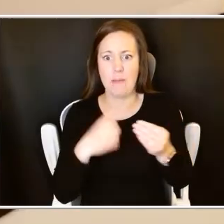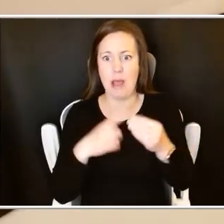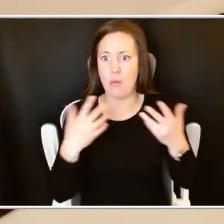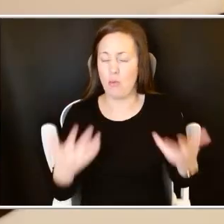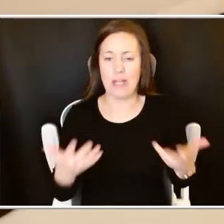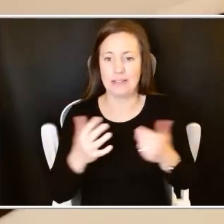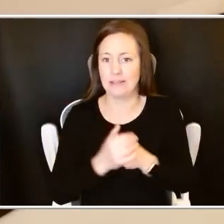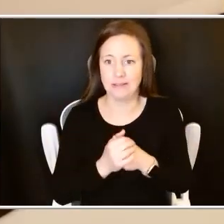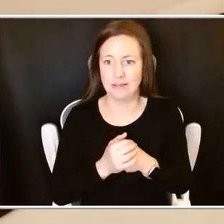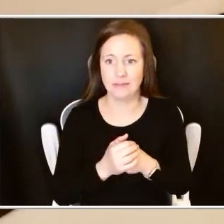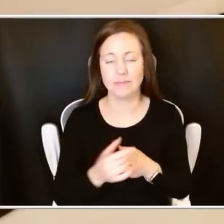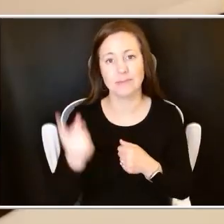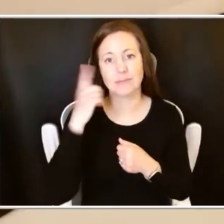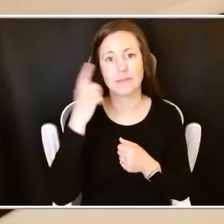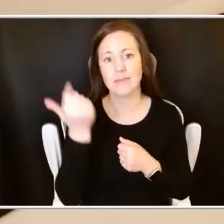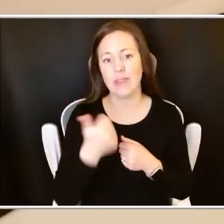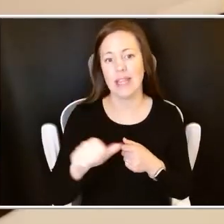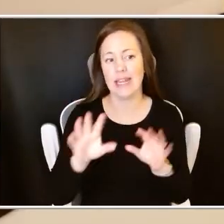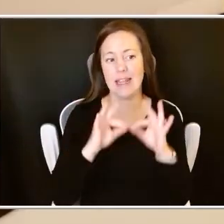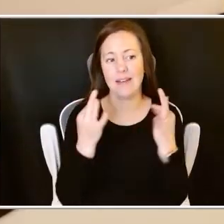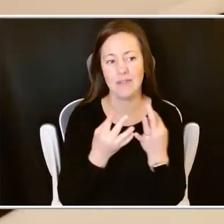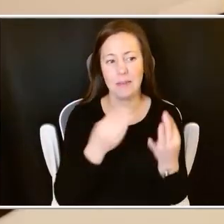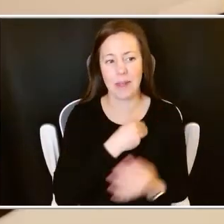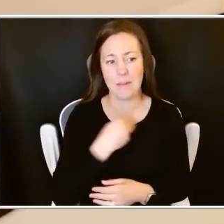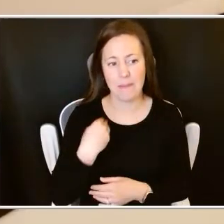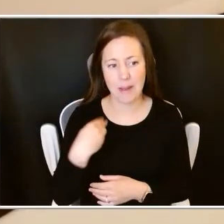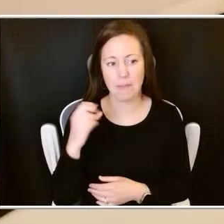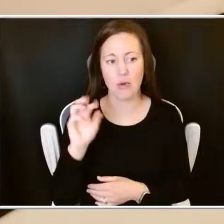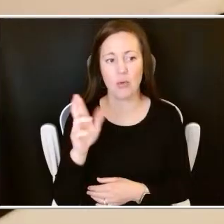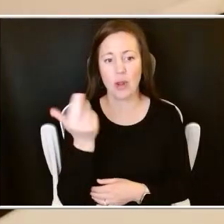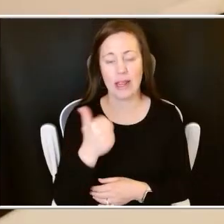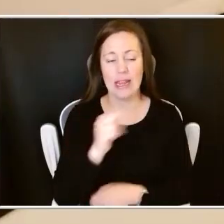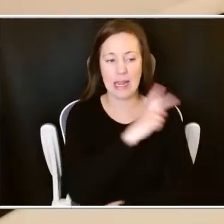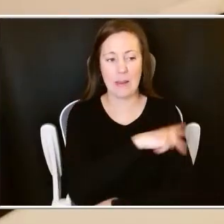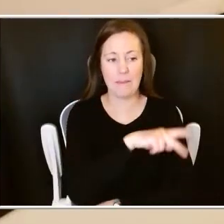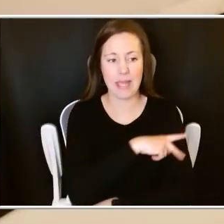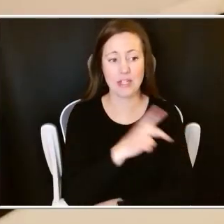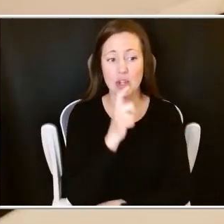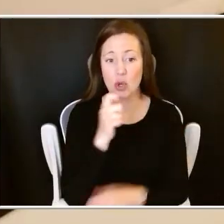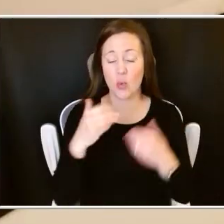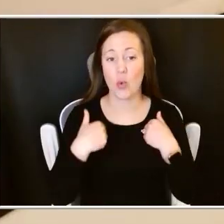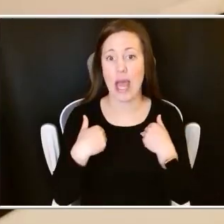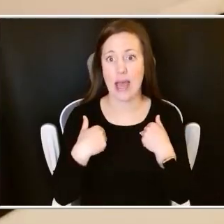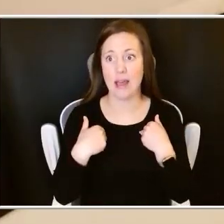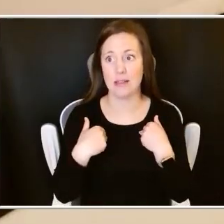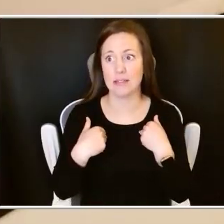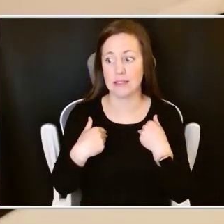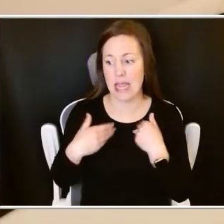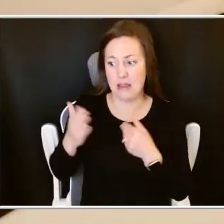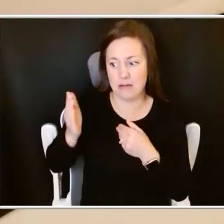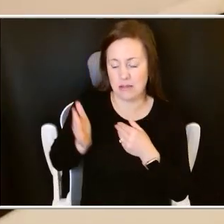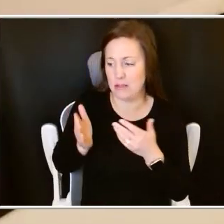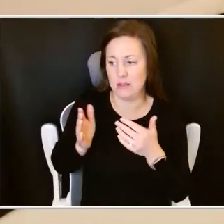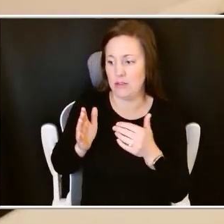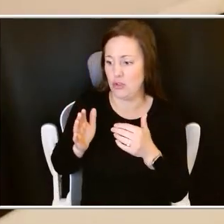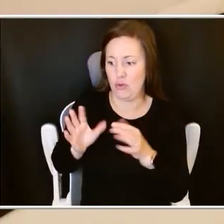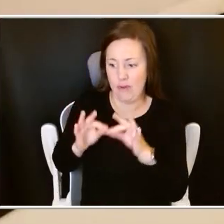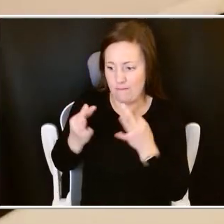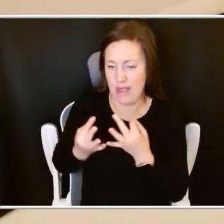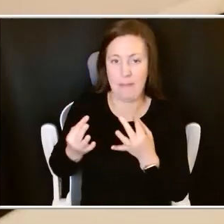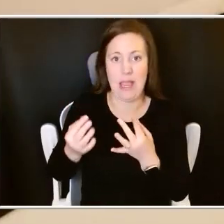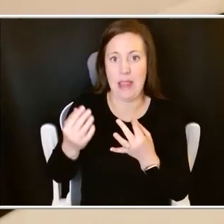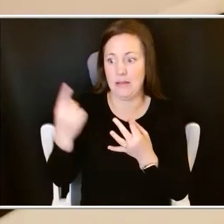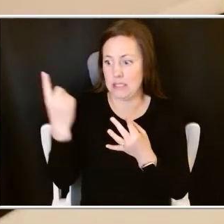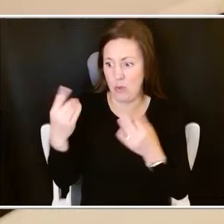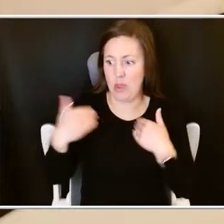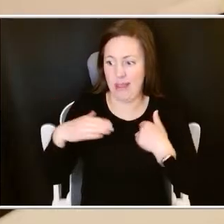I think any family member or any patient that has a first-degree relative that has colon cancer should